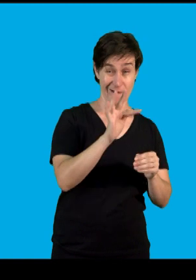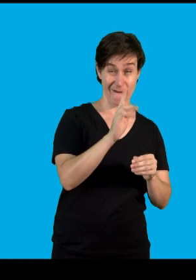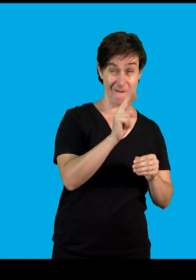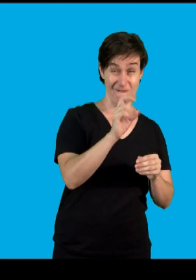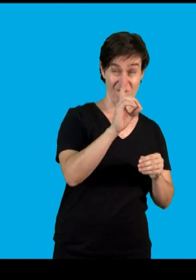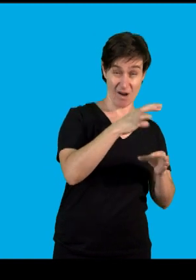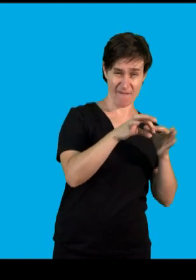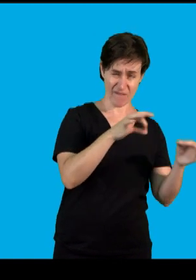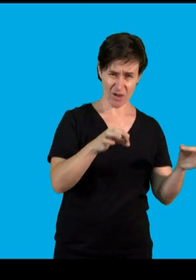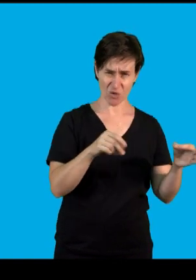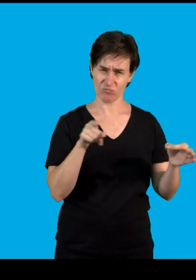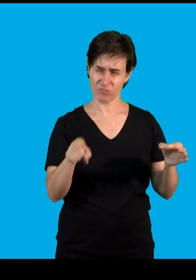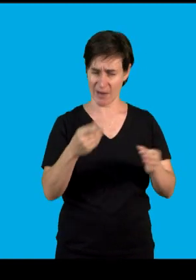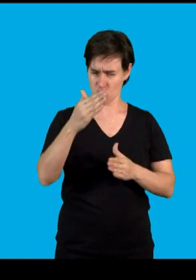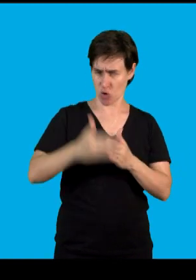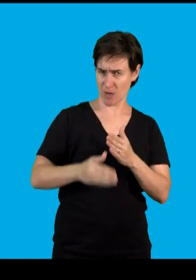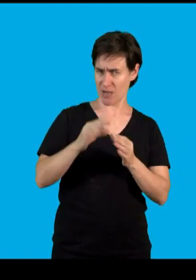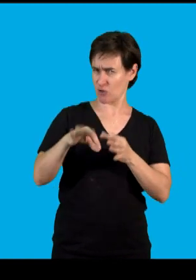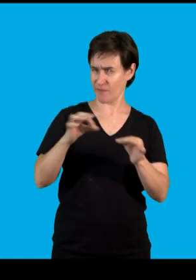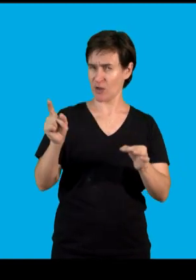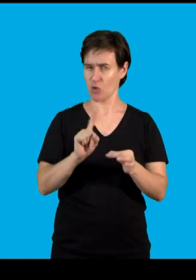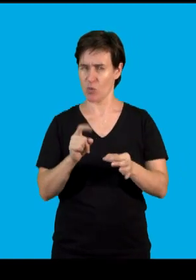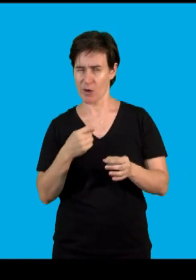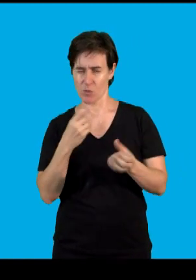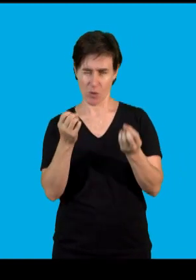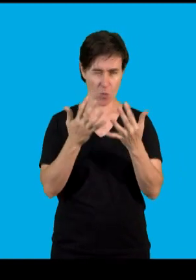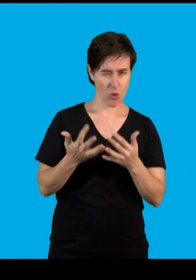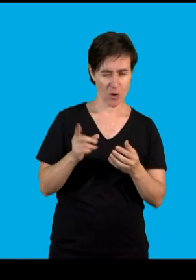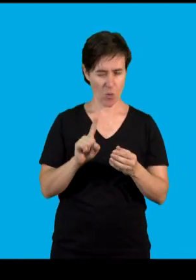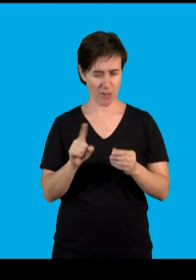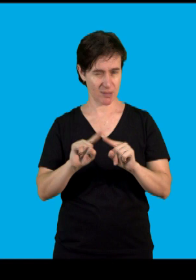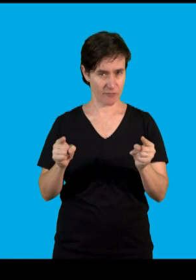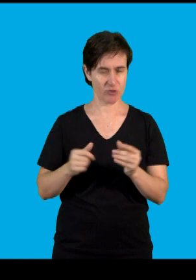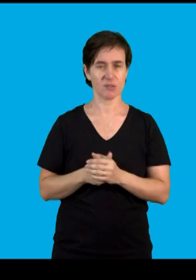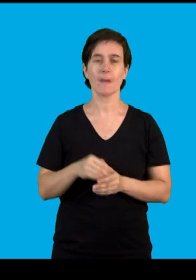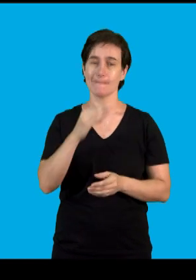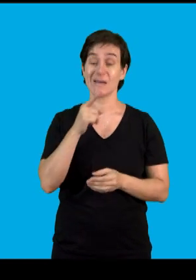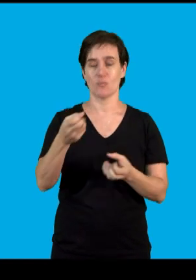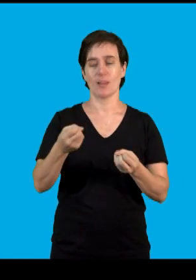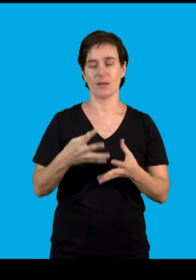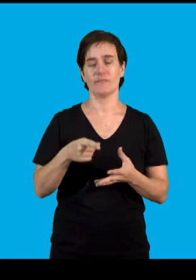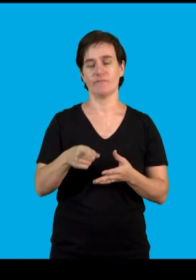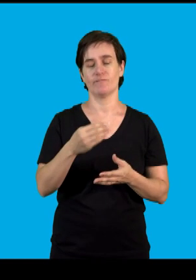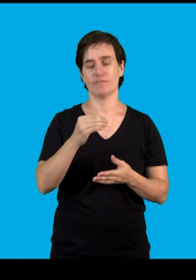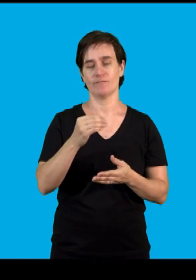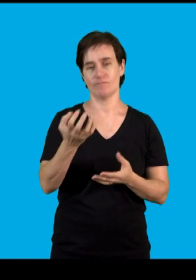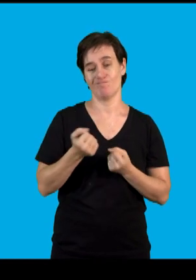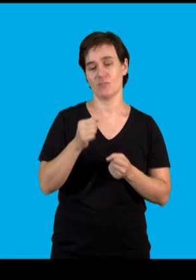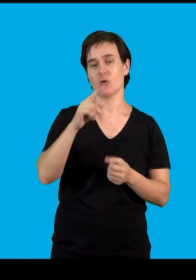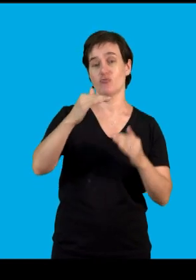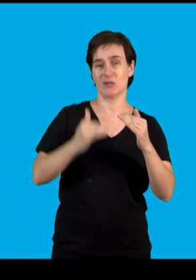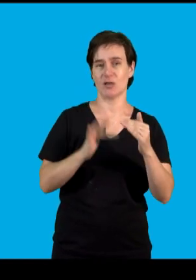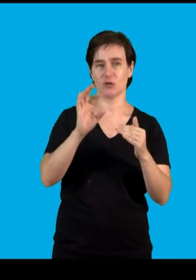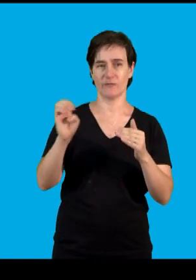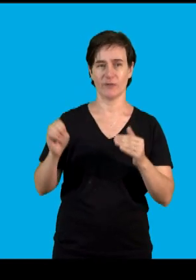value and the termination value. That will give you the reduction fee.